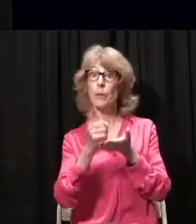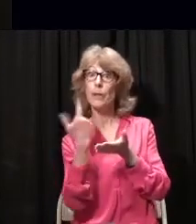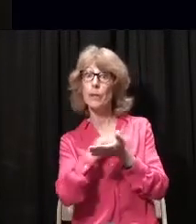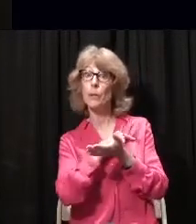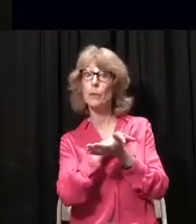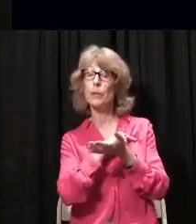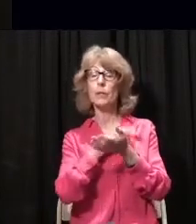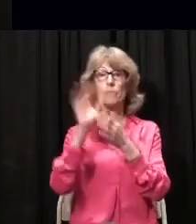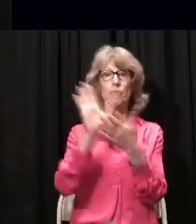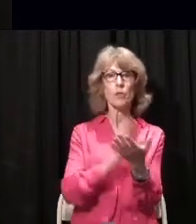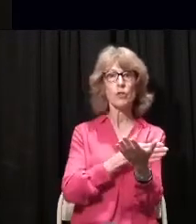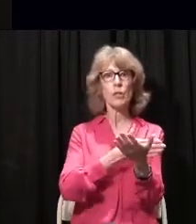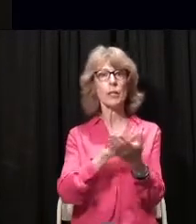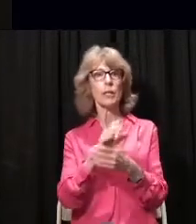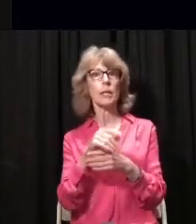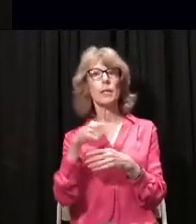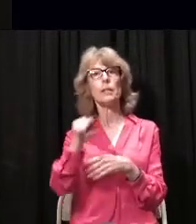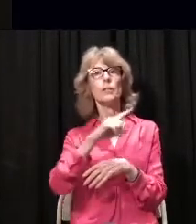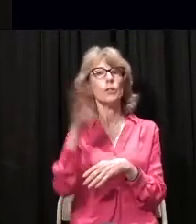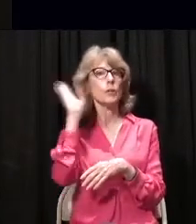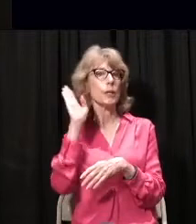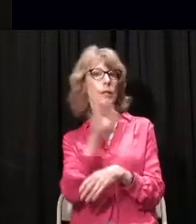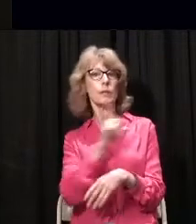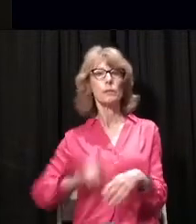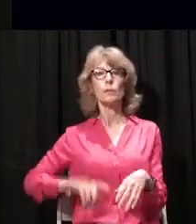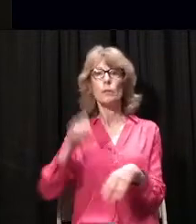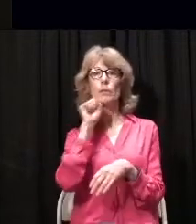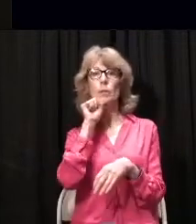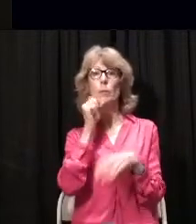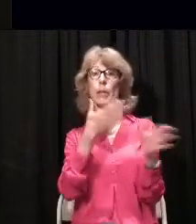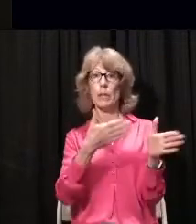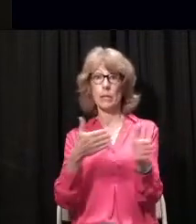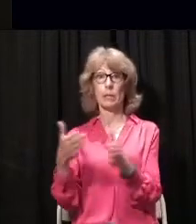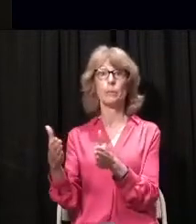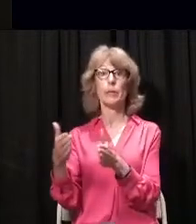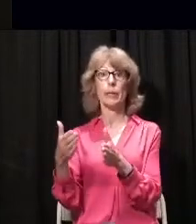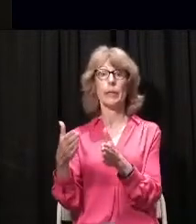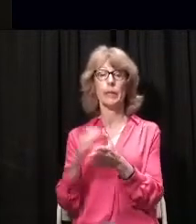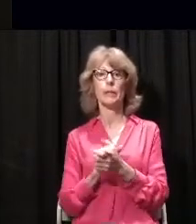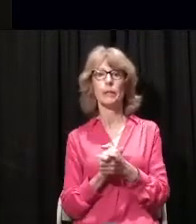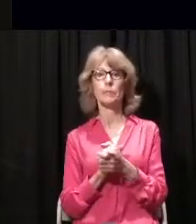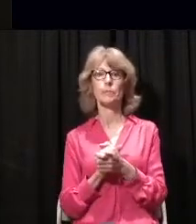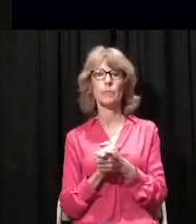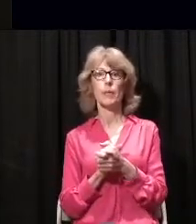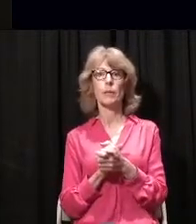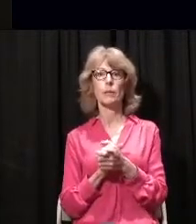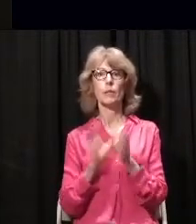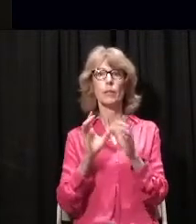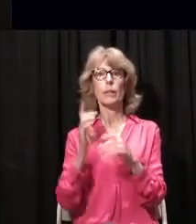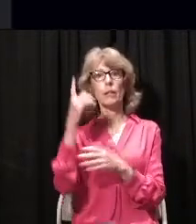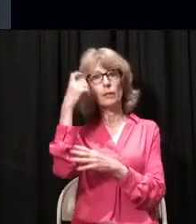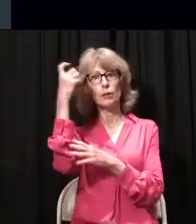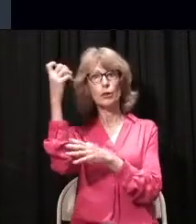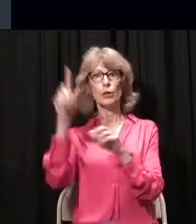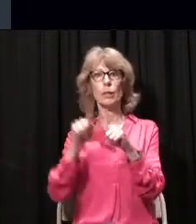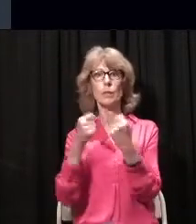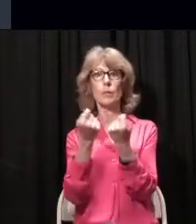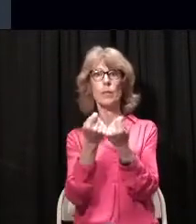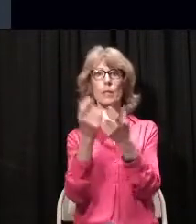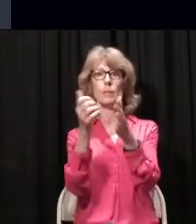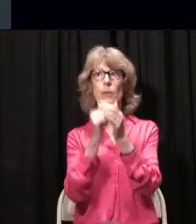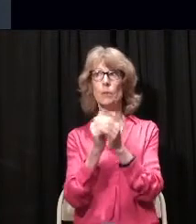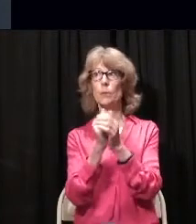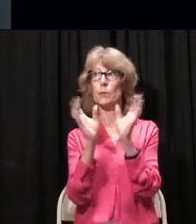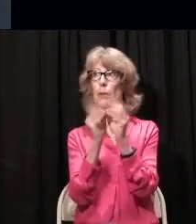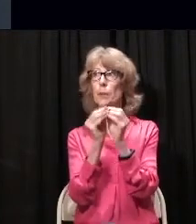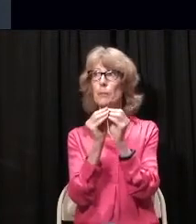communion thoughts like we just heard from Philip, that's all planned out. And this is the dream team of worship. They meet pretty much every week.